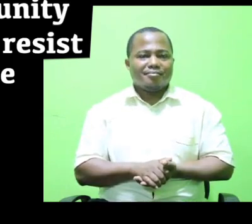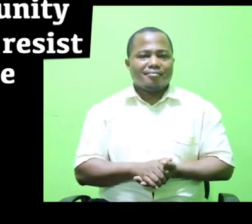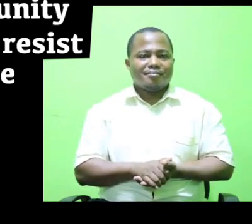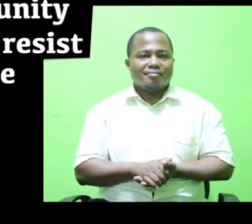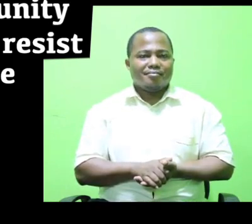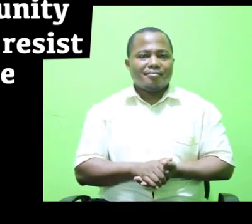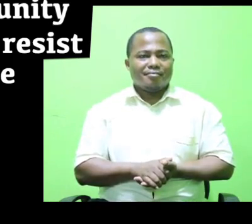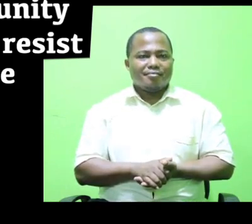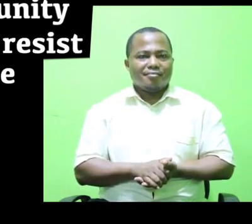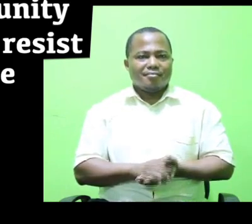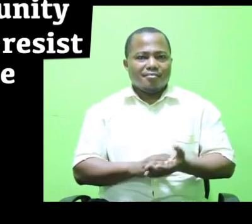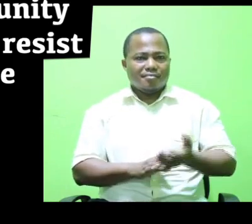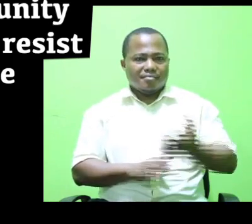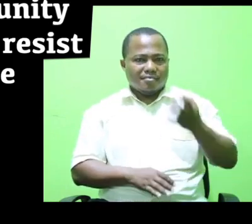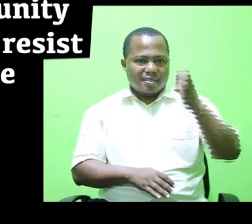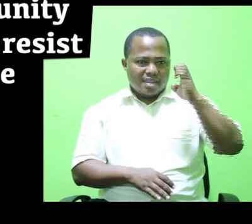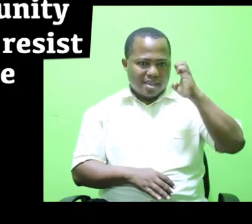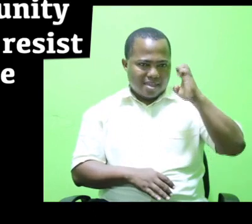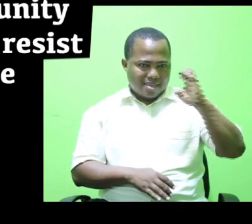Natural immunity.